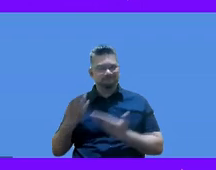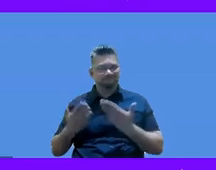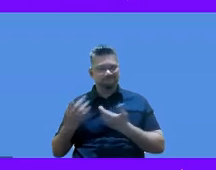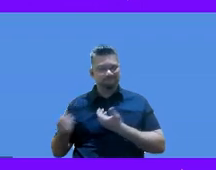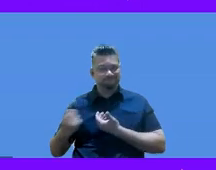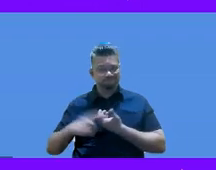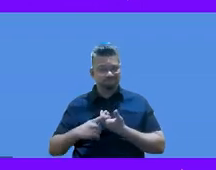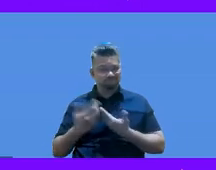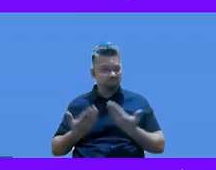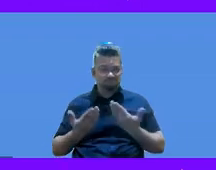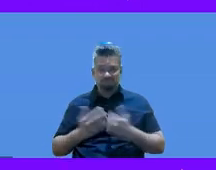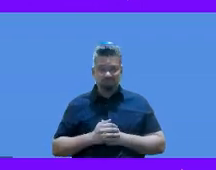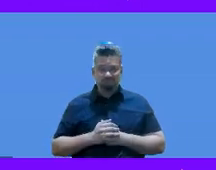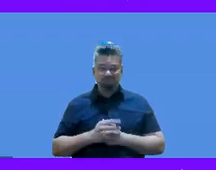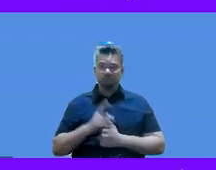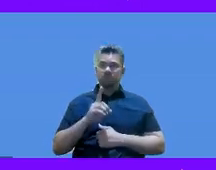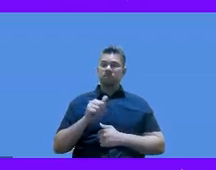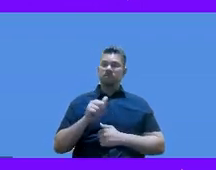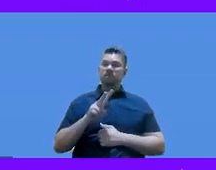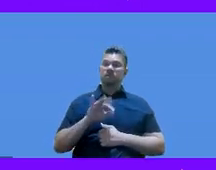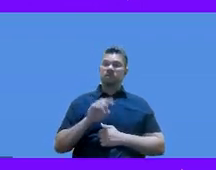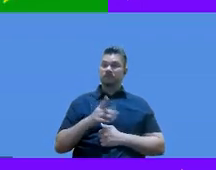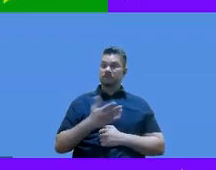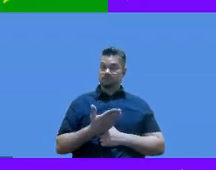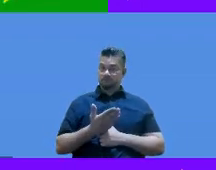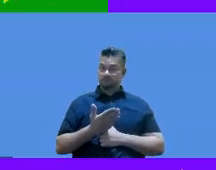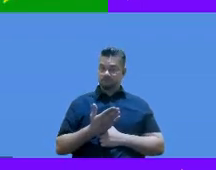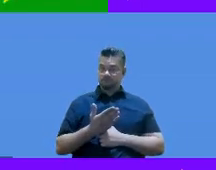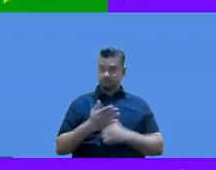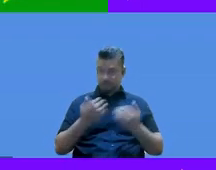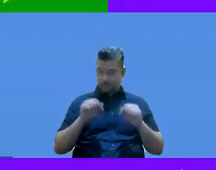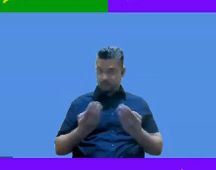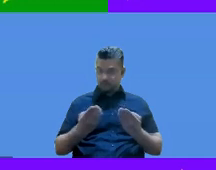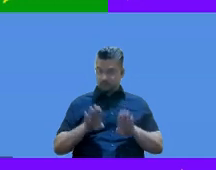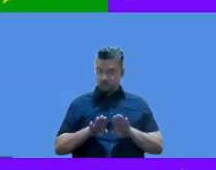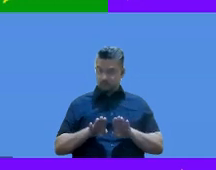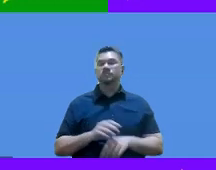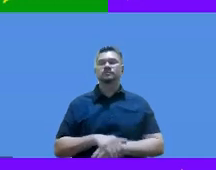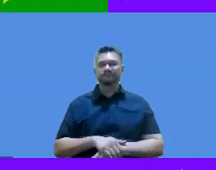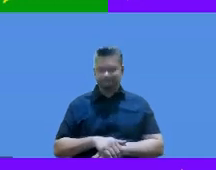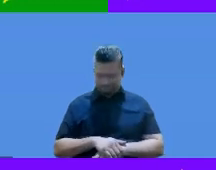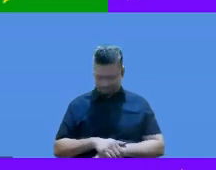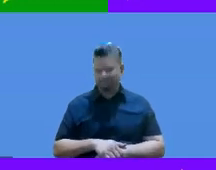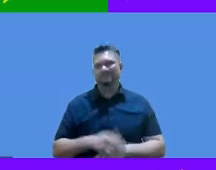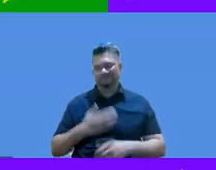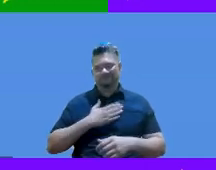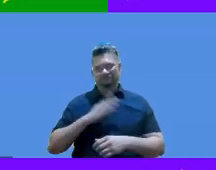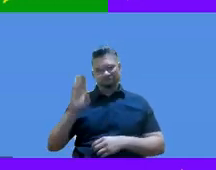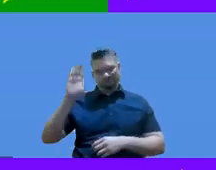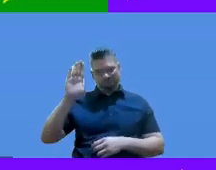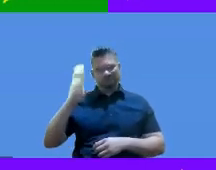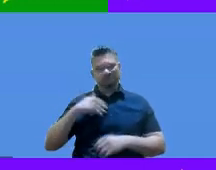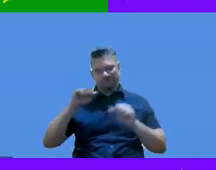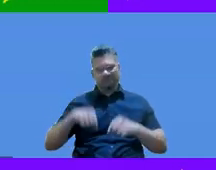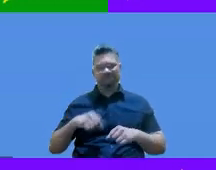like to pick it up or otherwise I will wrap it up? No, I can go ahead and wrap up the session. I just wanted